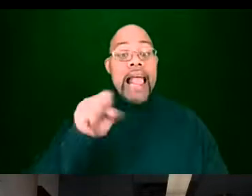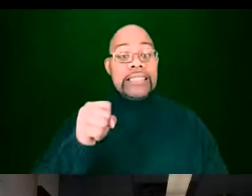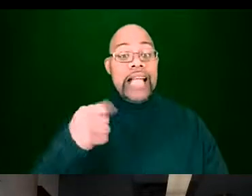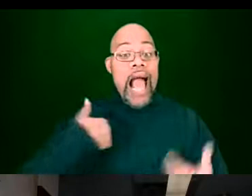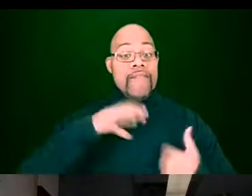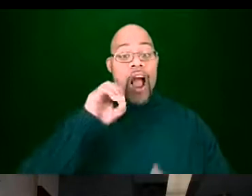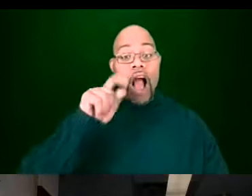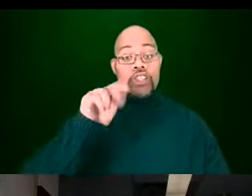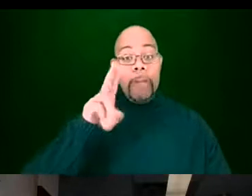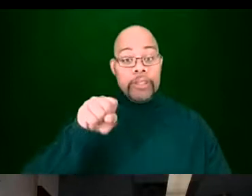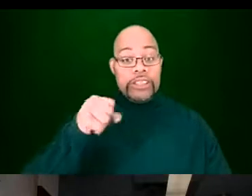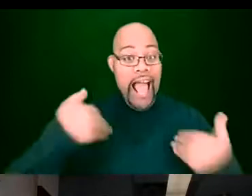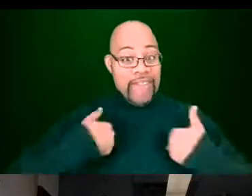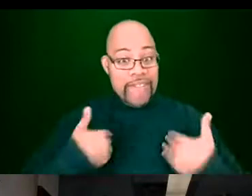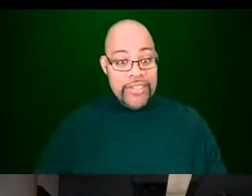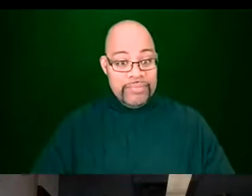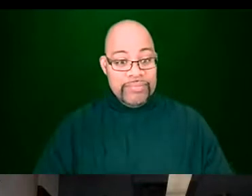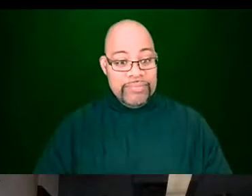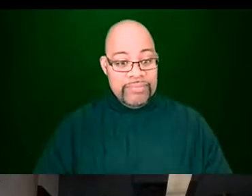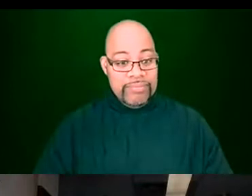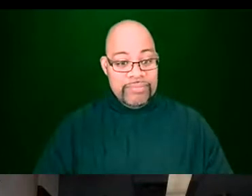an octopus have?